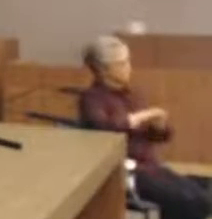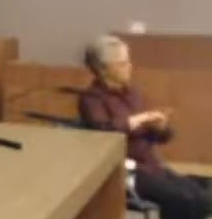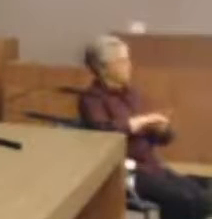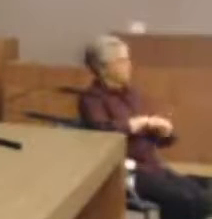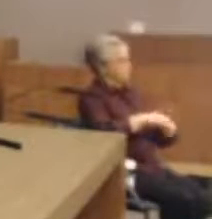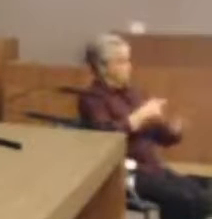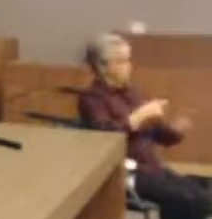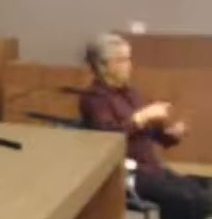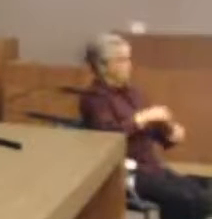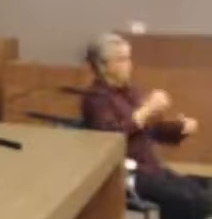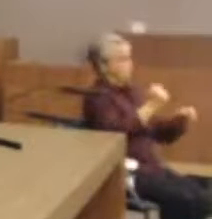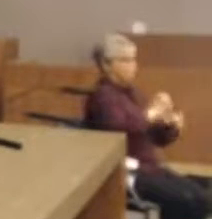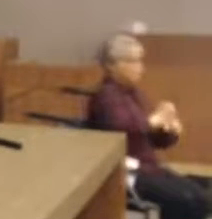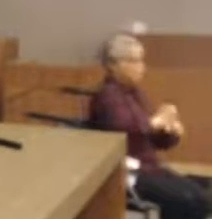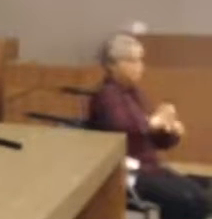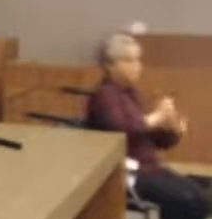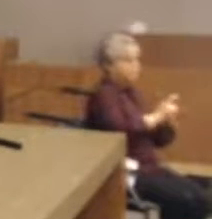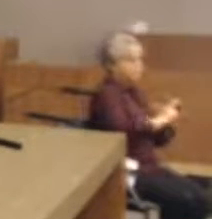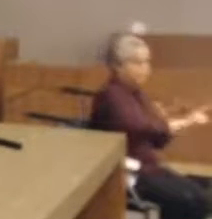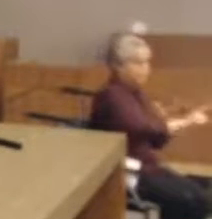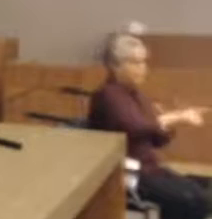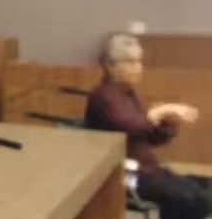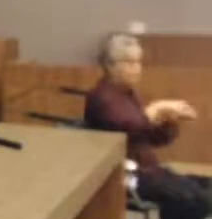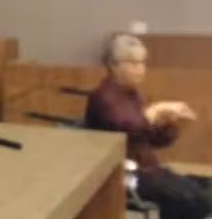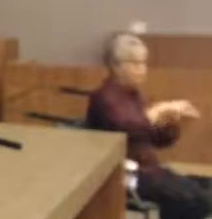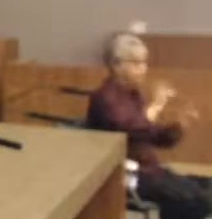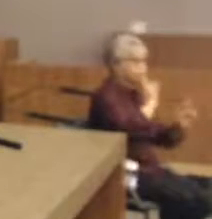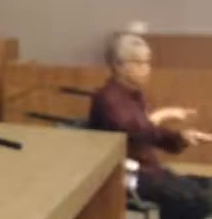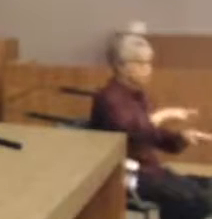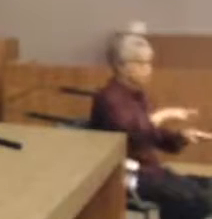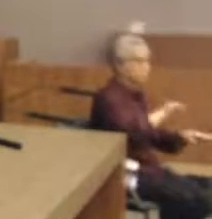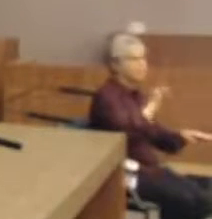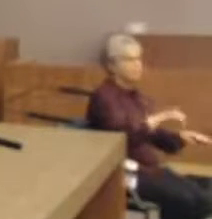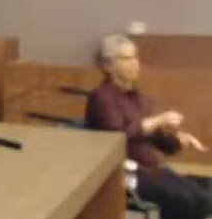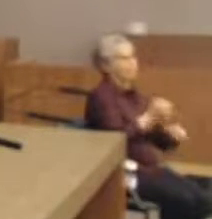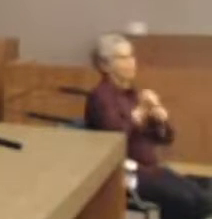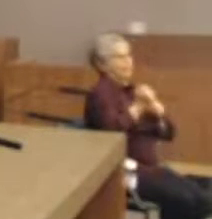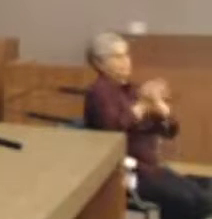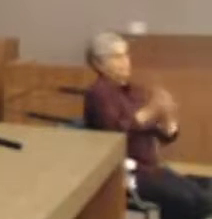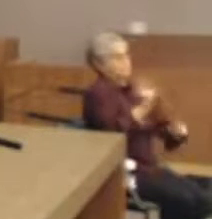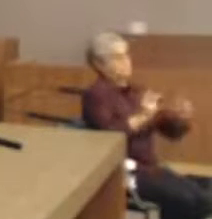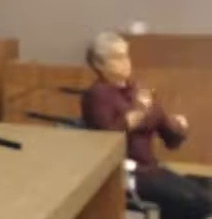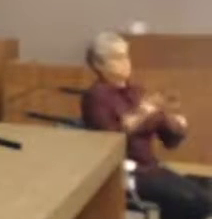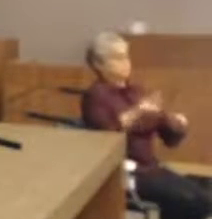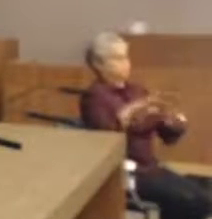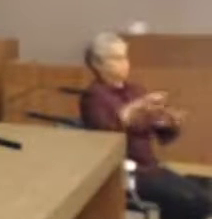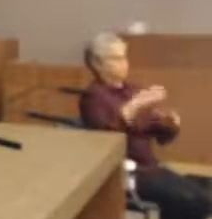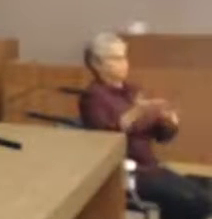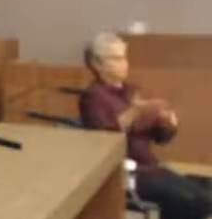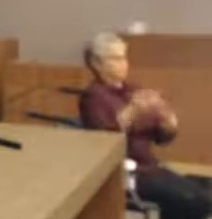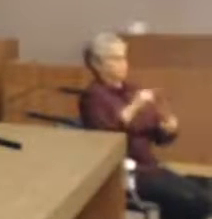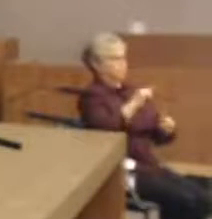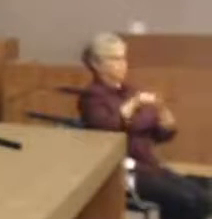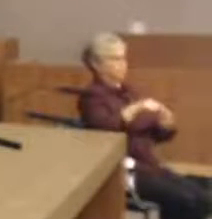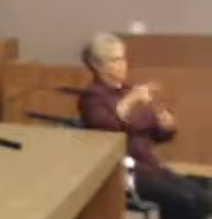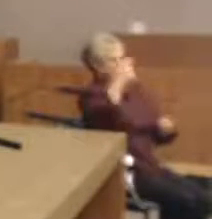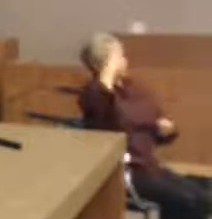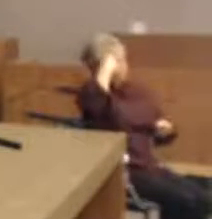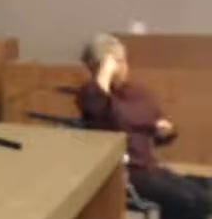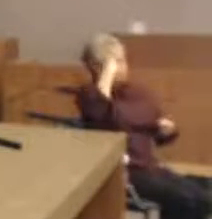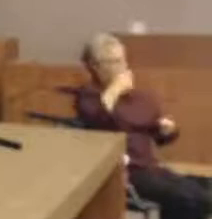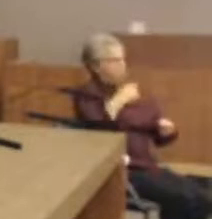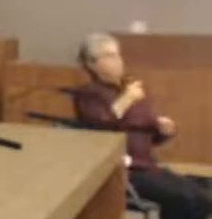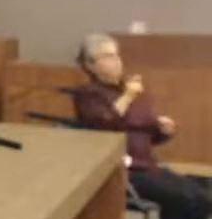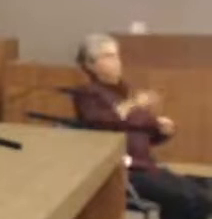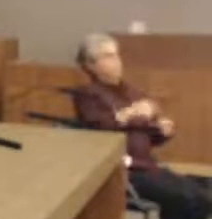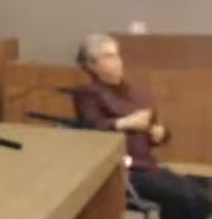those chemicals that are surging? It causes people to do things when they think that they're in survival that you might not do when you're over here and not in survival. So like get